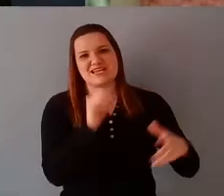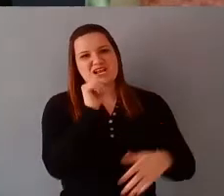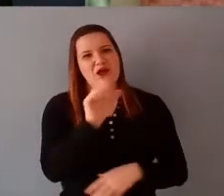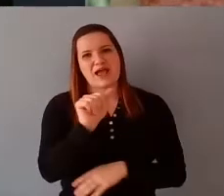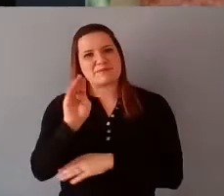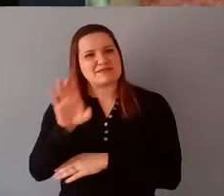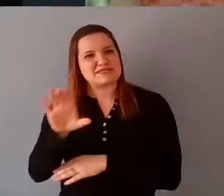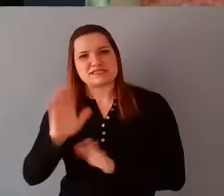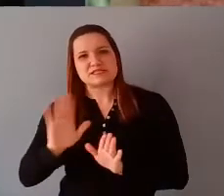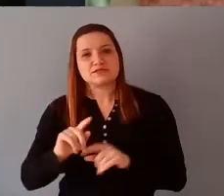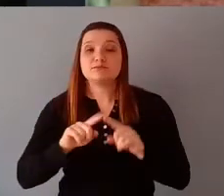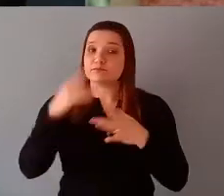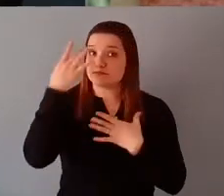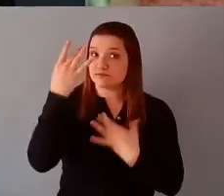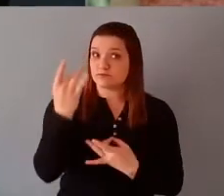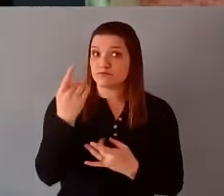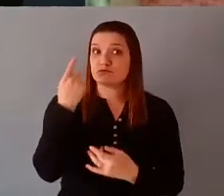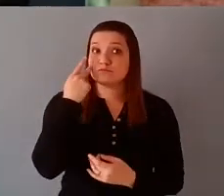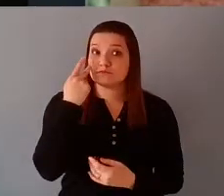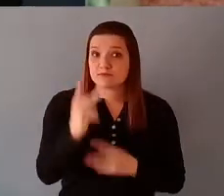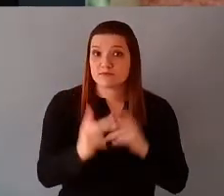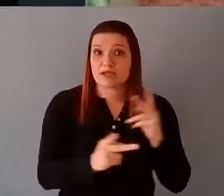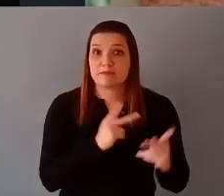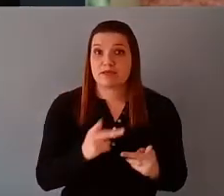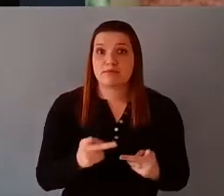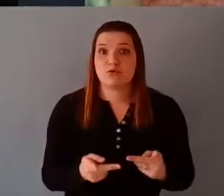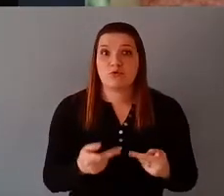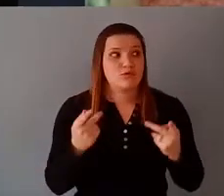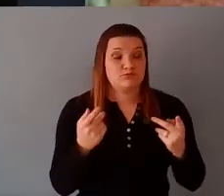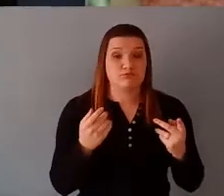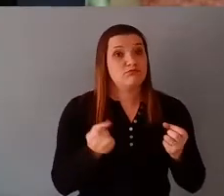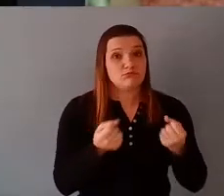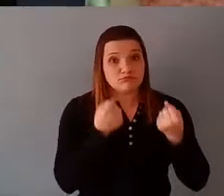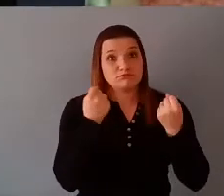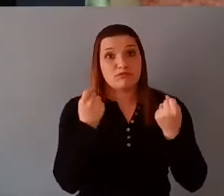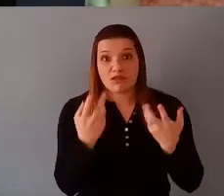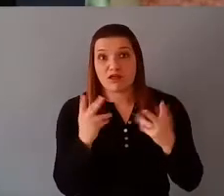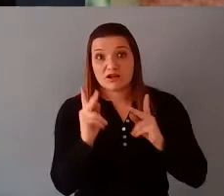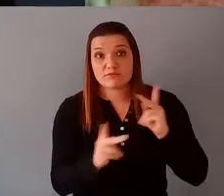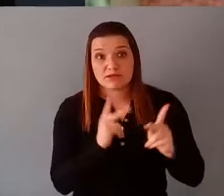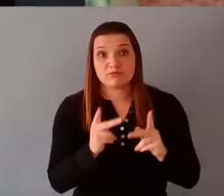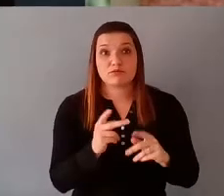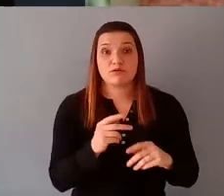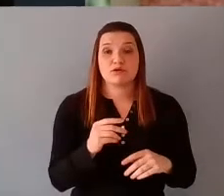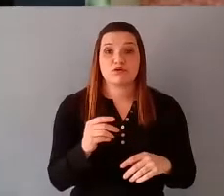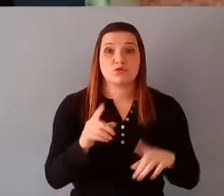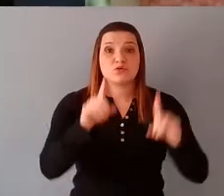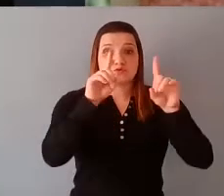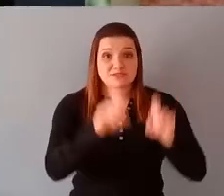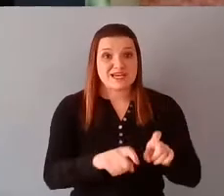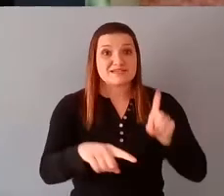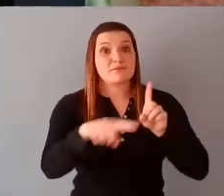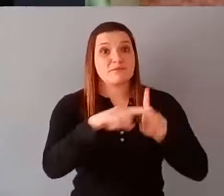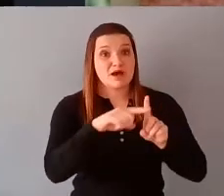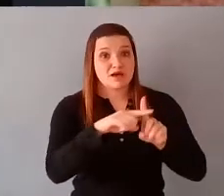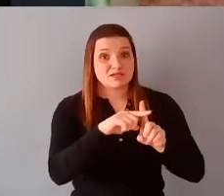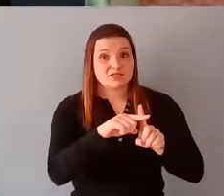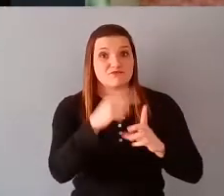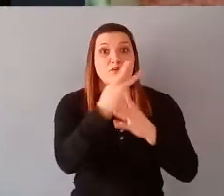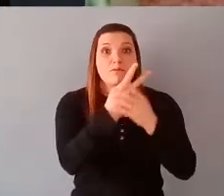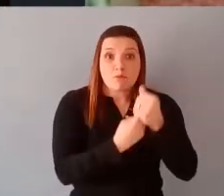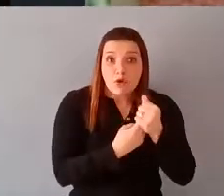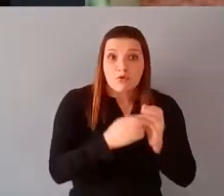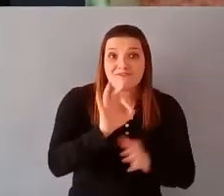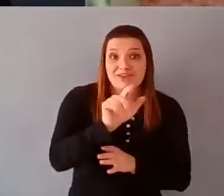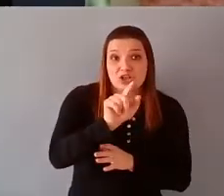been very interesting, though. We have seen quite a few patients that have tested positive for both the flu